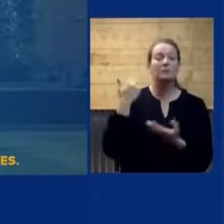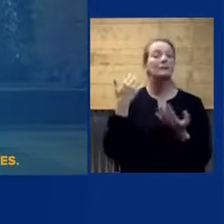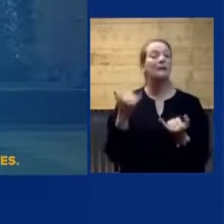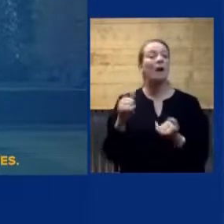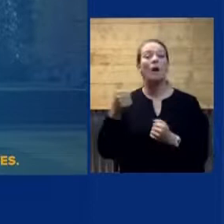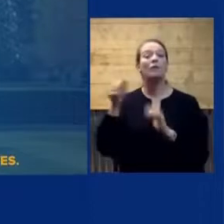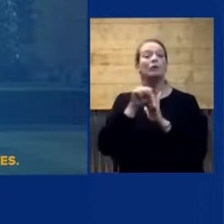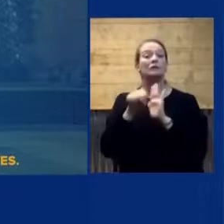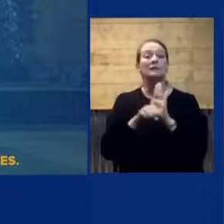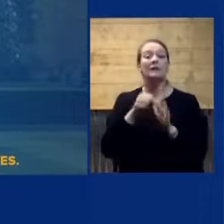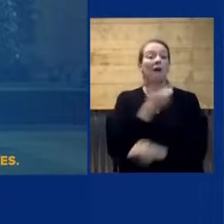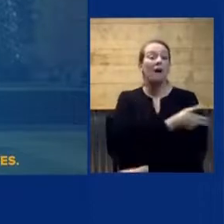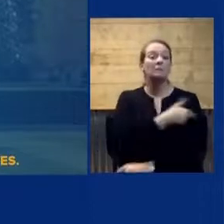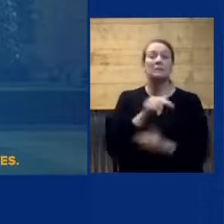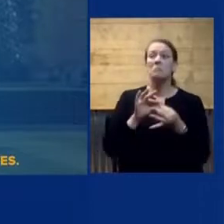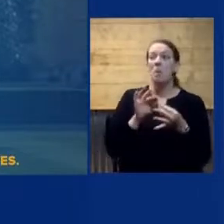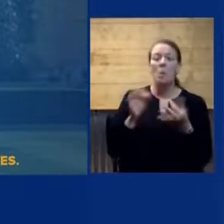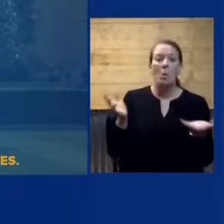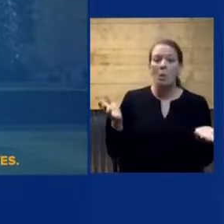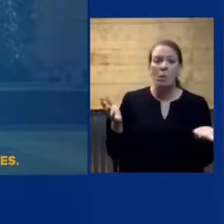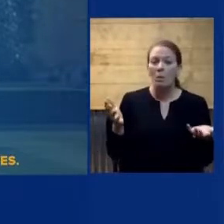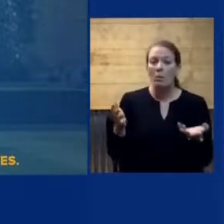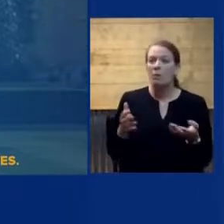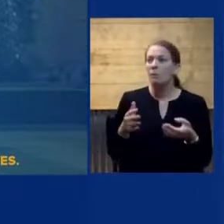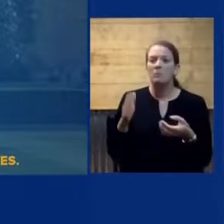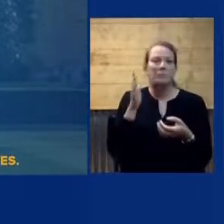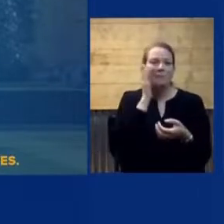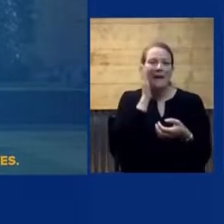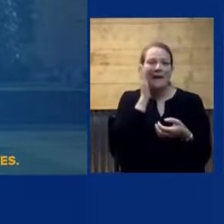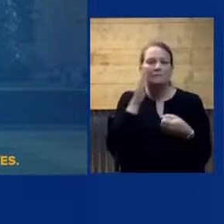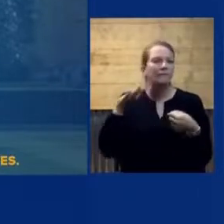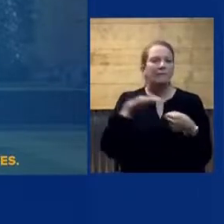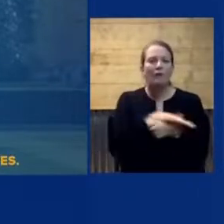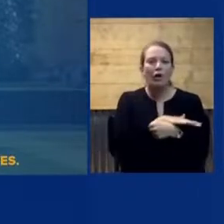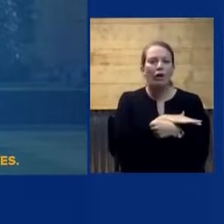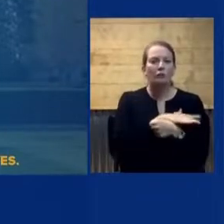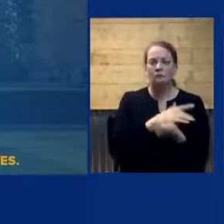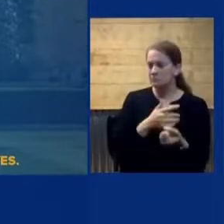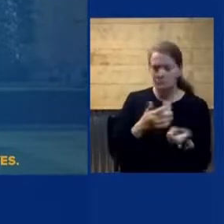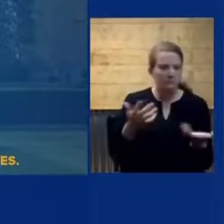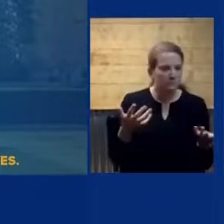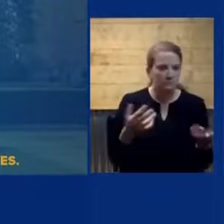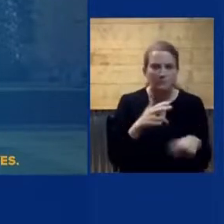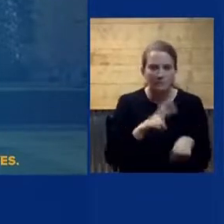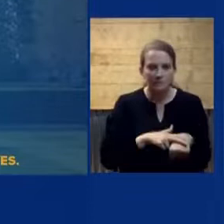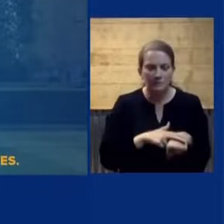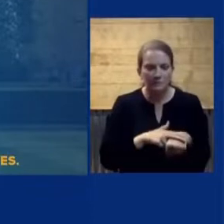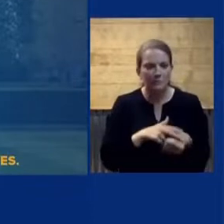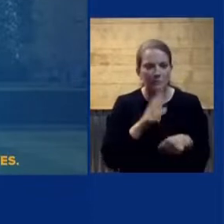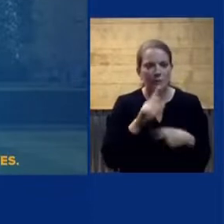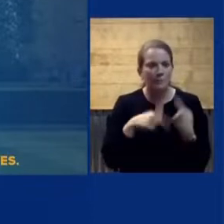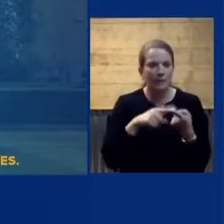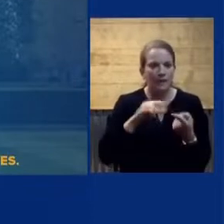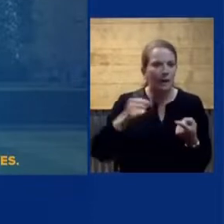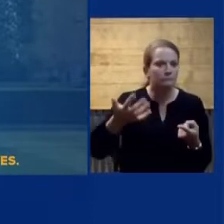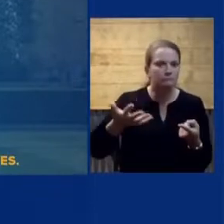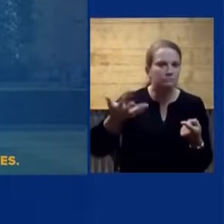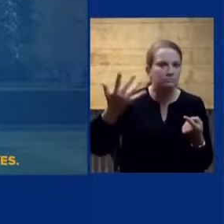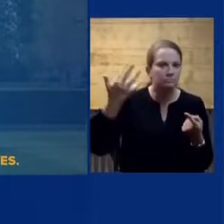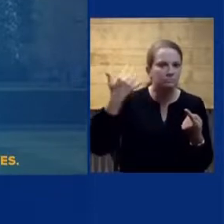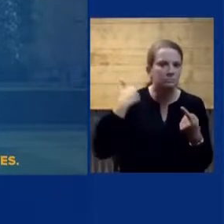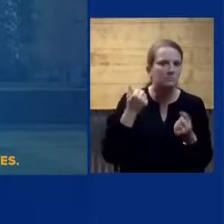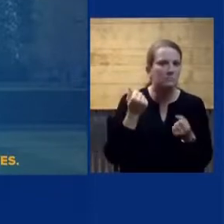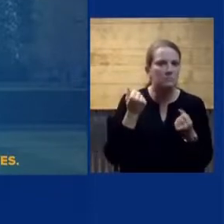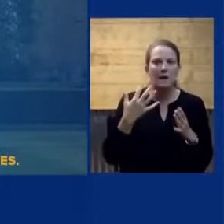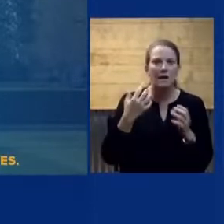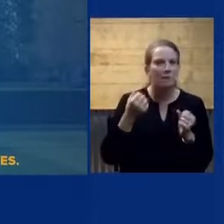Yes. If the infection rate goes through the roof, you're going to overwhelm your hospital system. We talked about this months